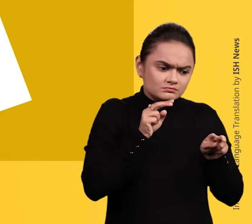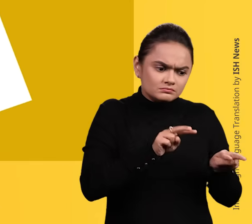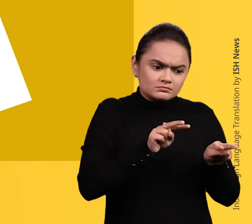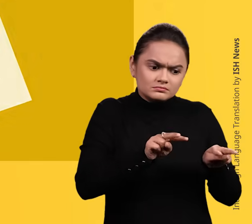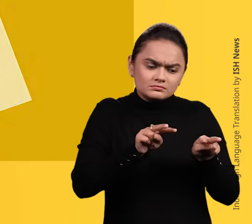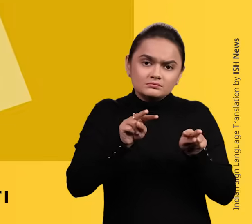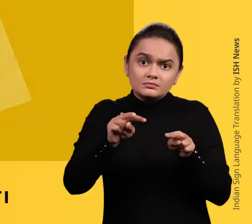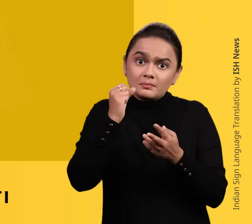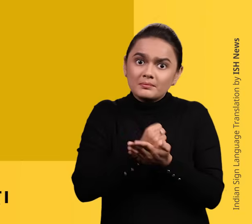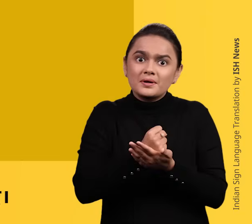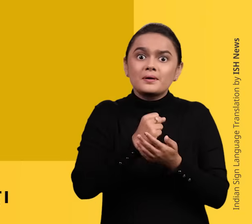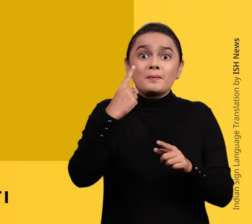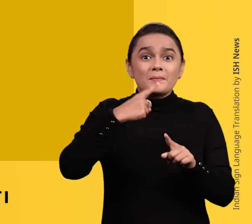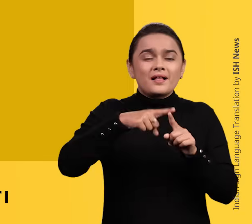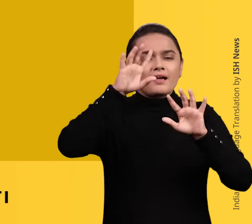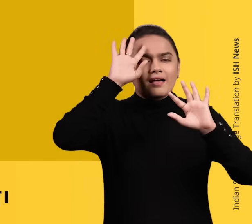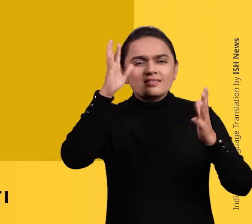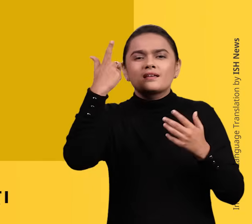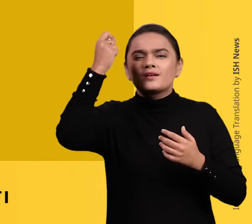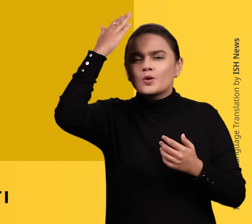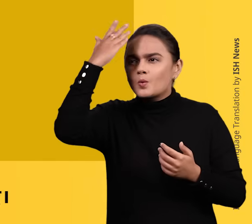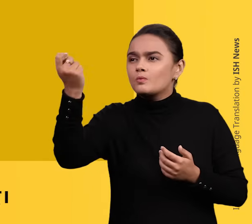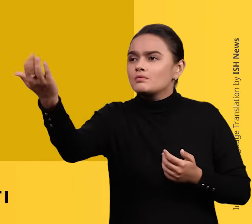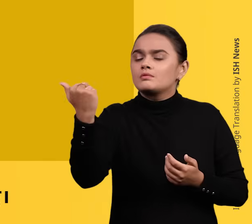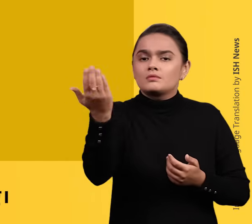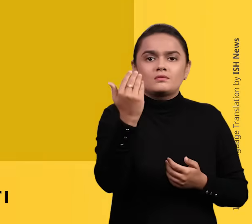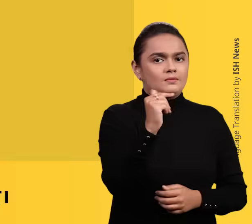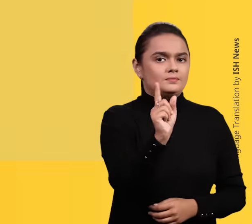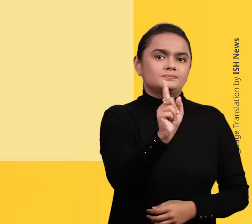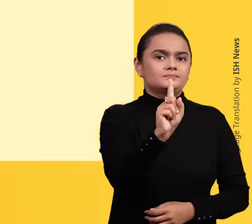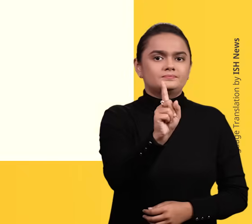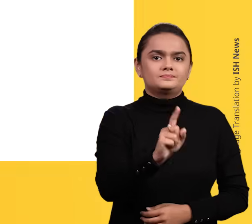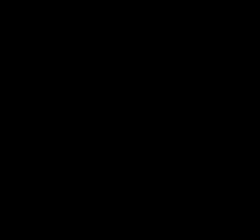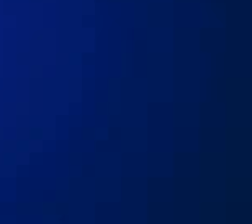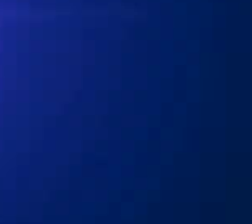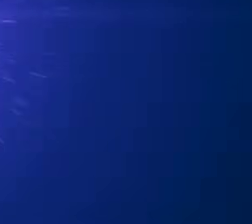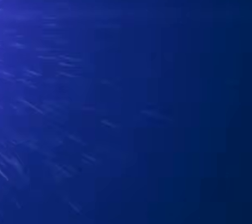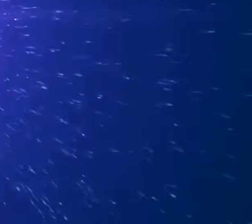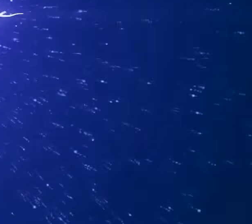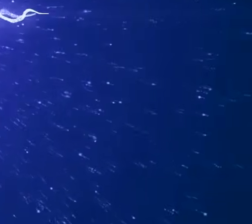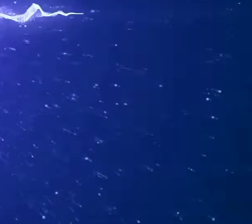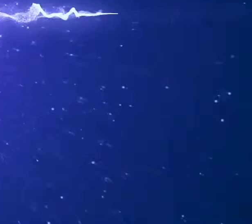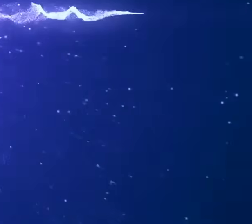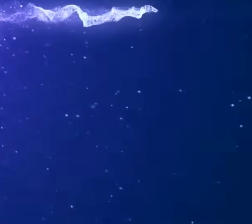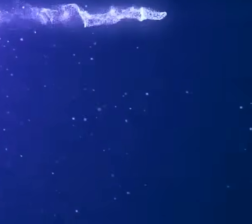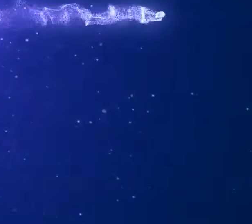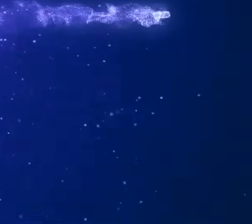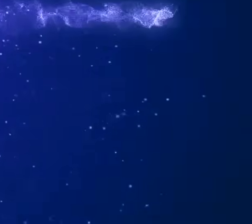expenditure and not borrow unnecessarily.